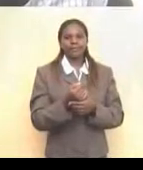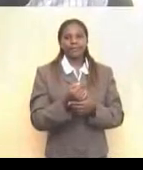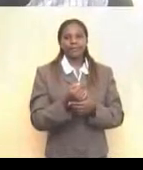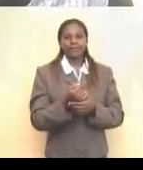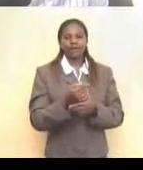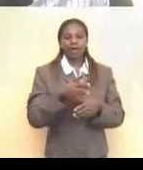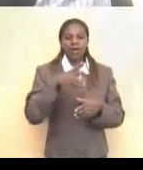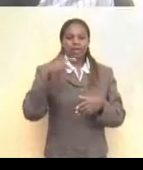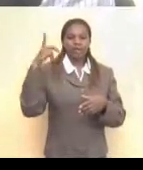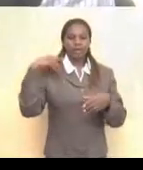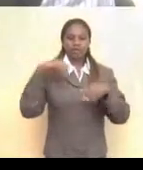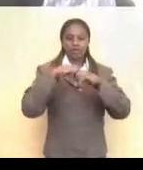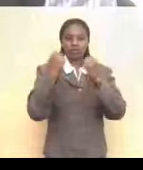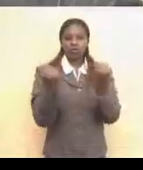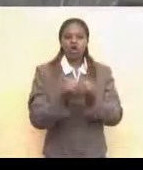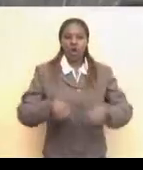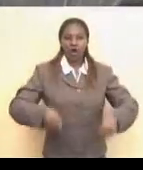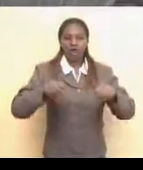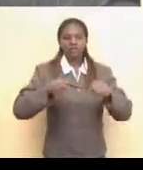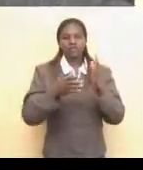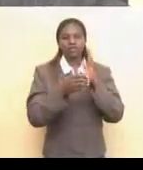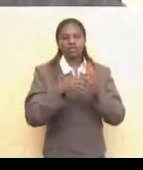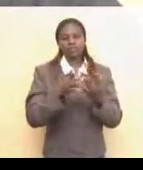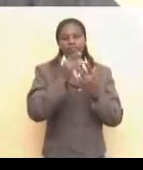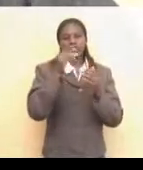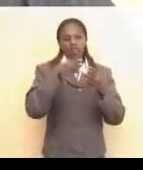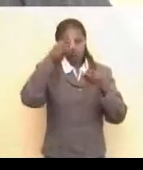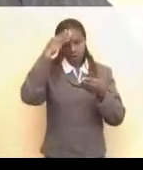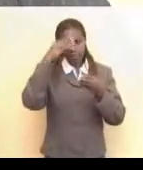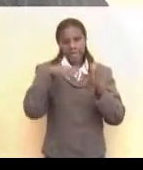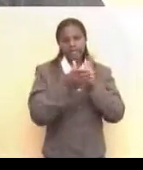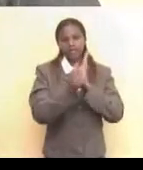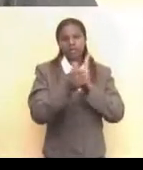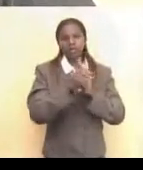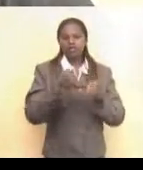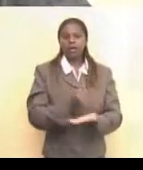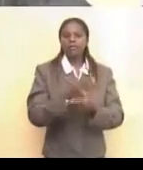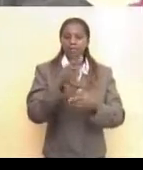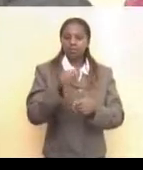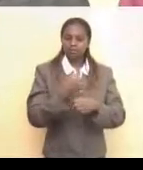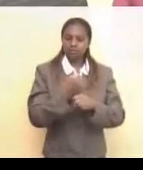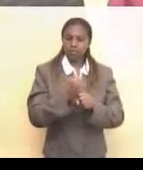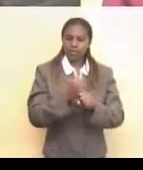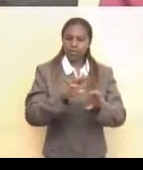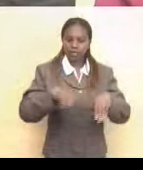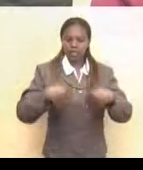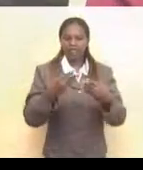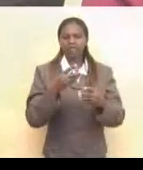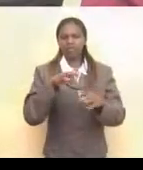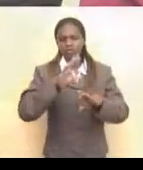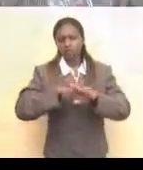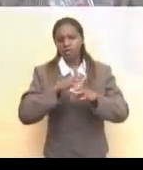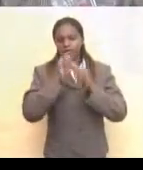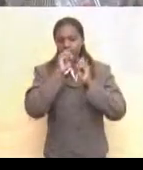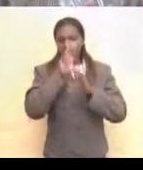The paralegal officers are given specialized legal knowledge and skills to enable them to effectively give first-line legal